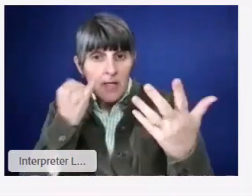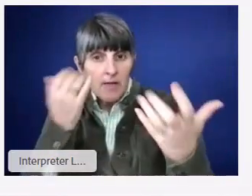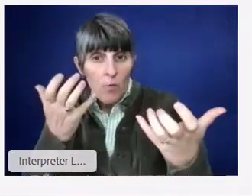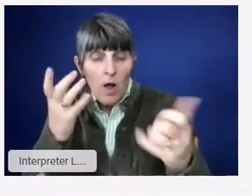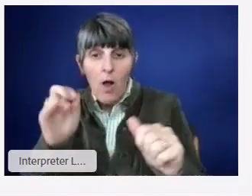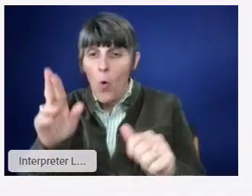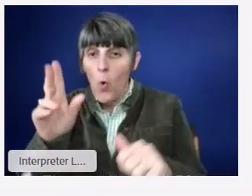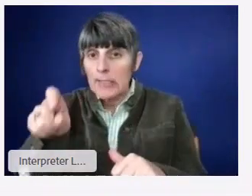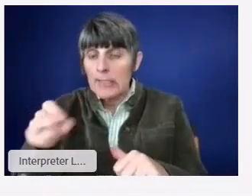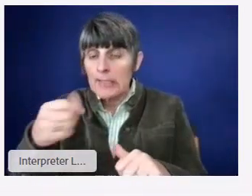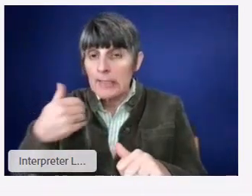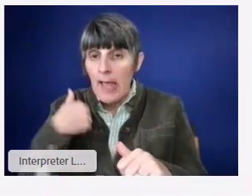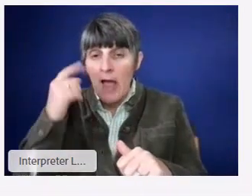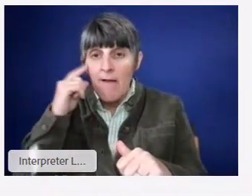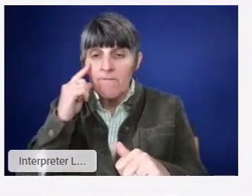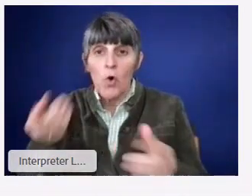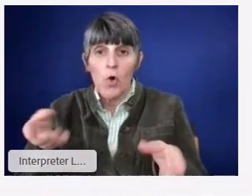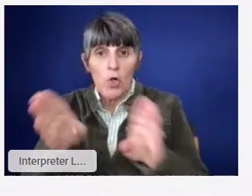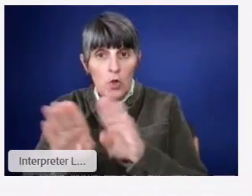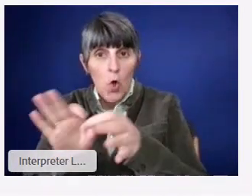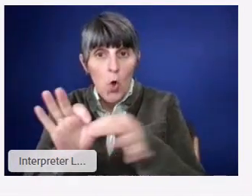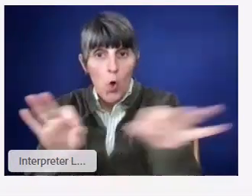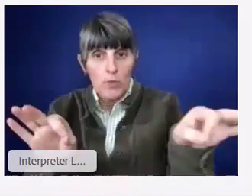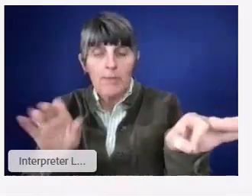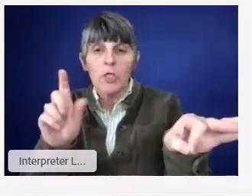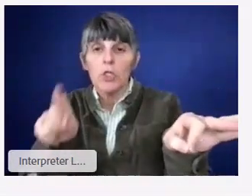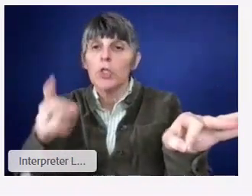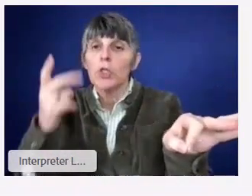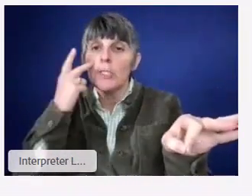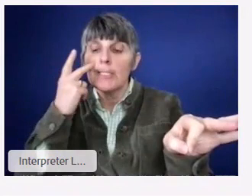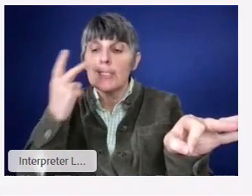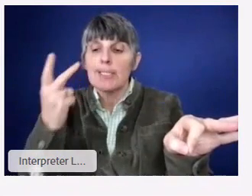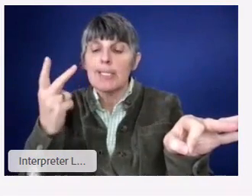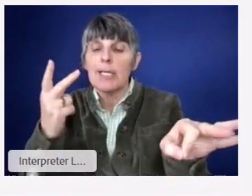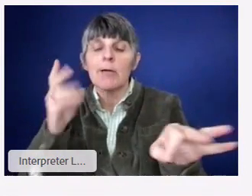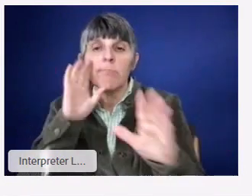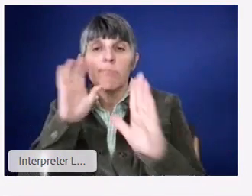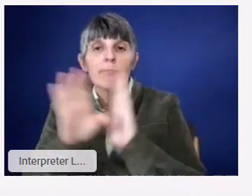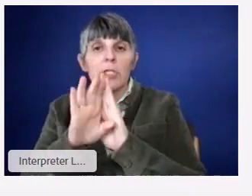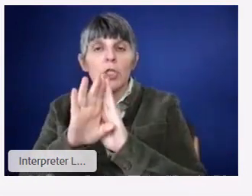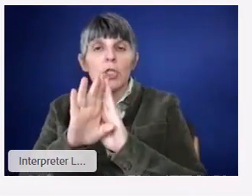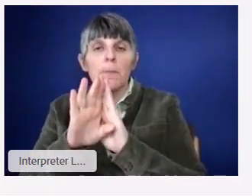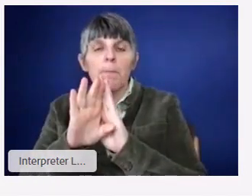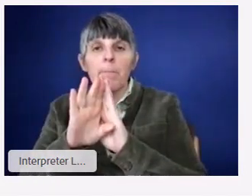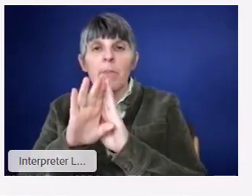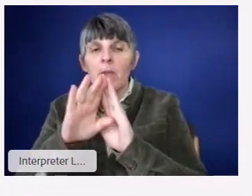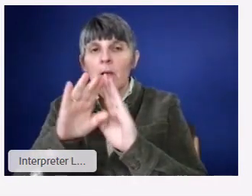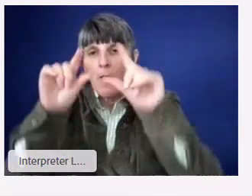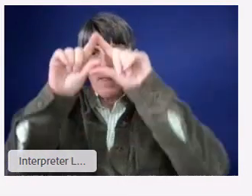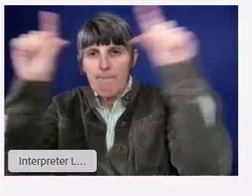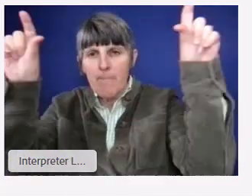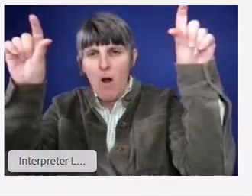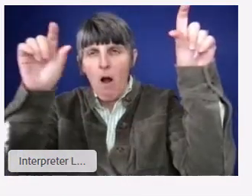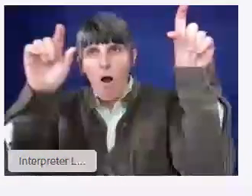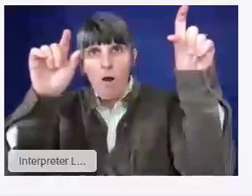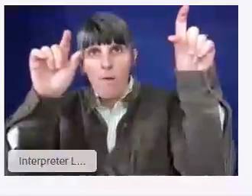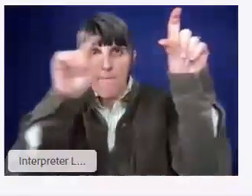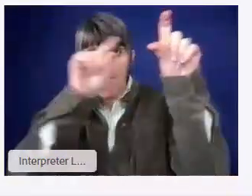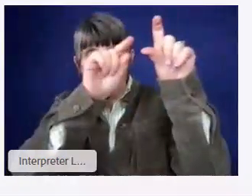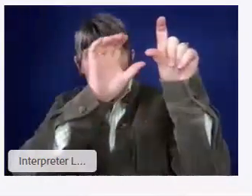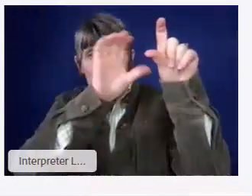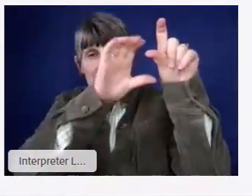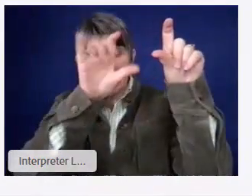closed captioning, you should see an icon at the top of your screen, of the Adobe Connect screen, that says